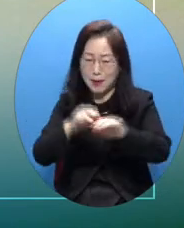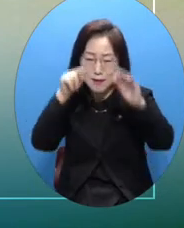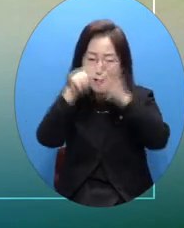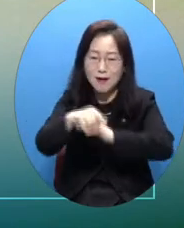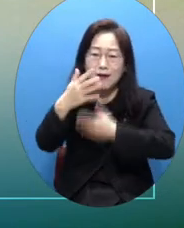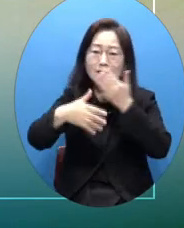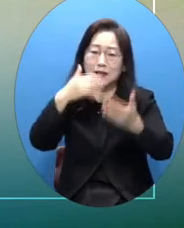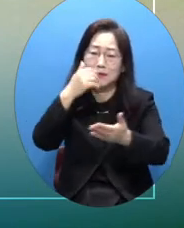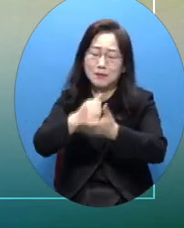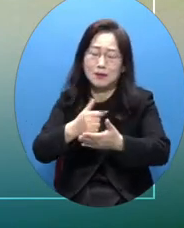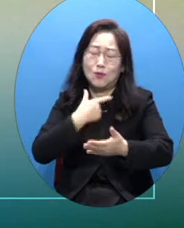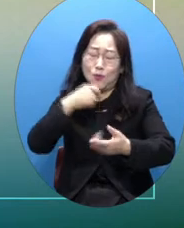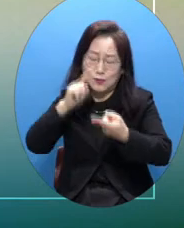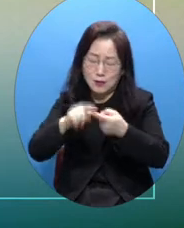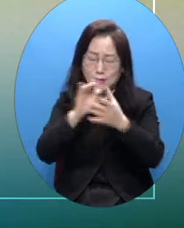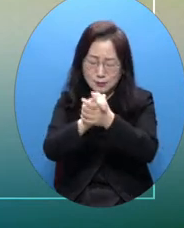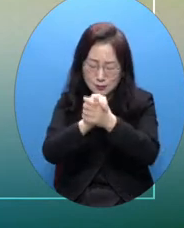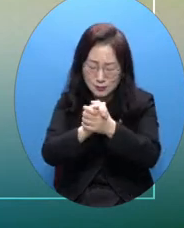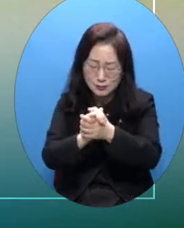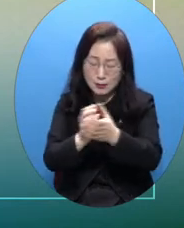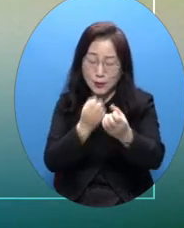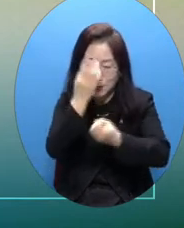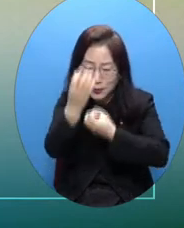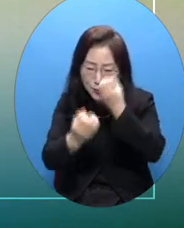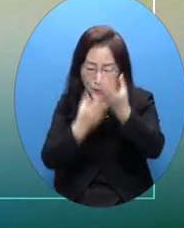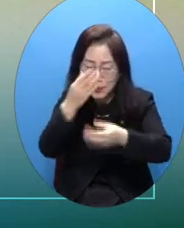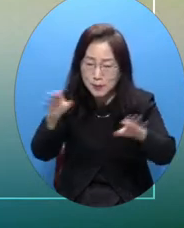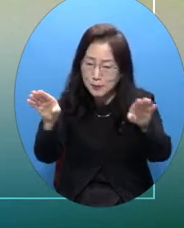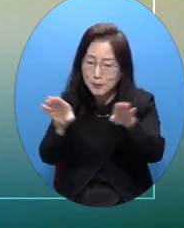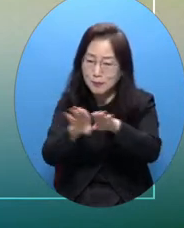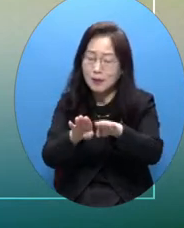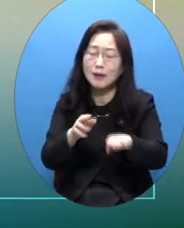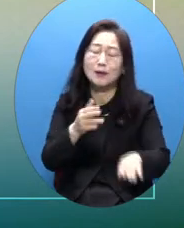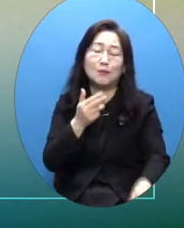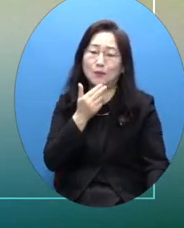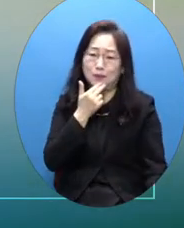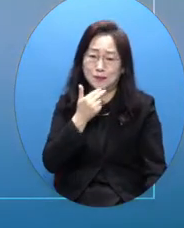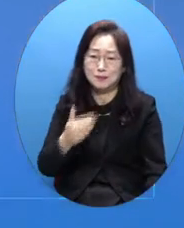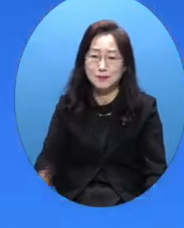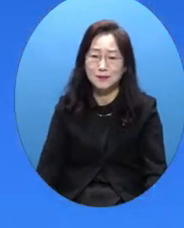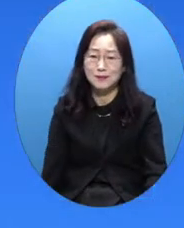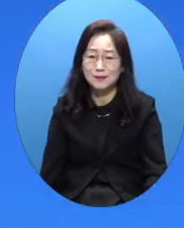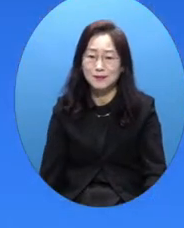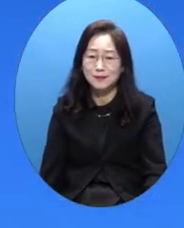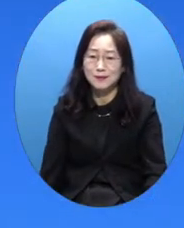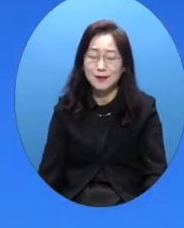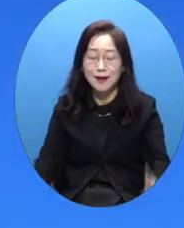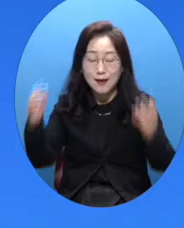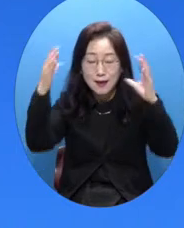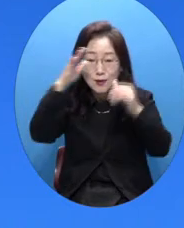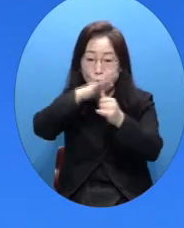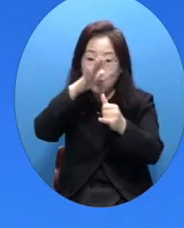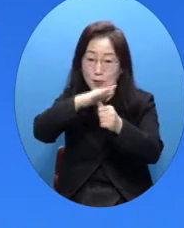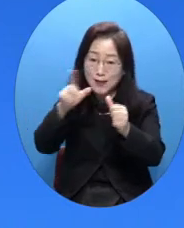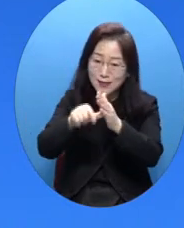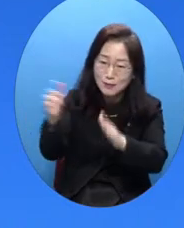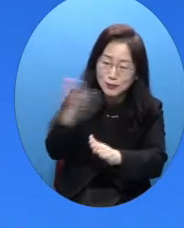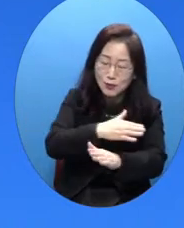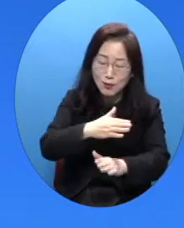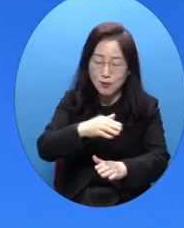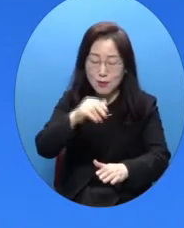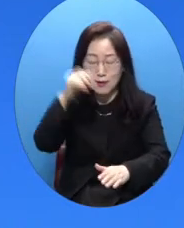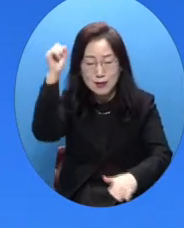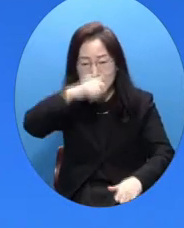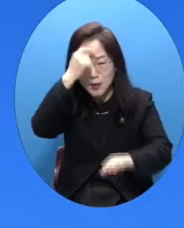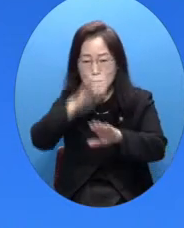neglect to meet the almighty God I couldn't skip a single day from going to going out to